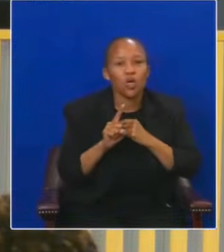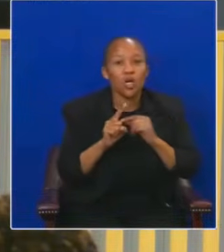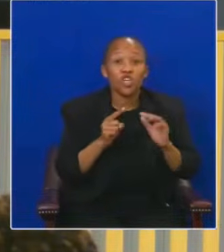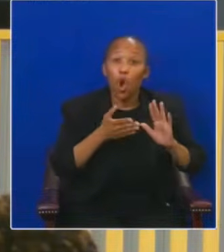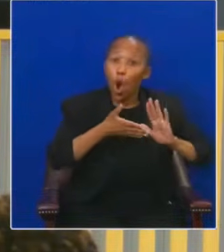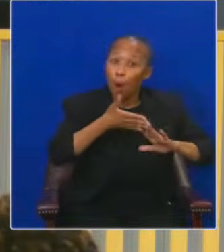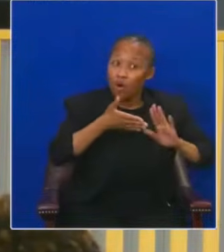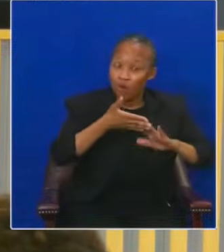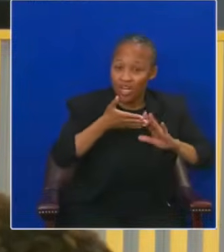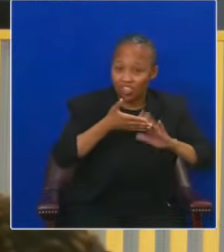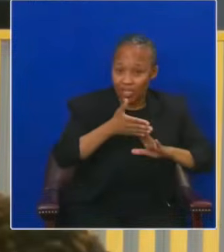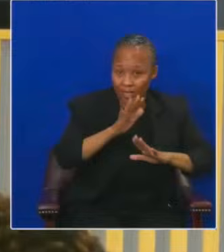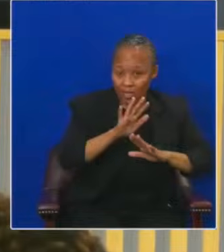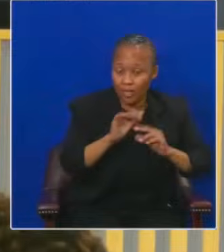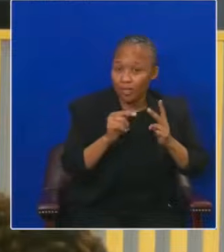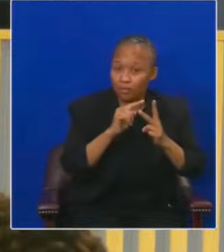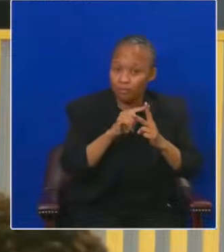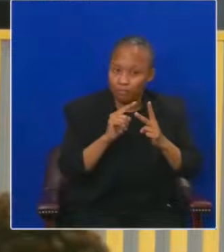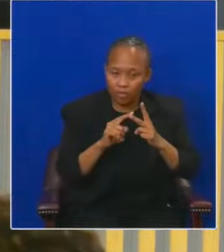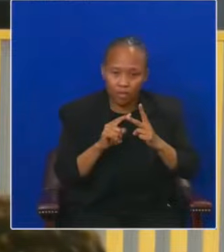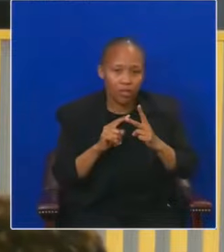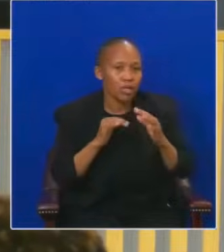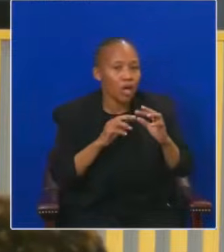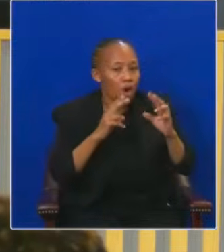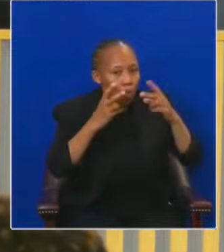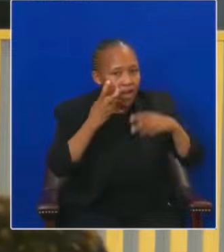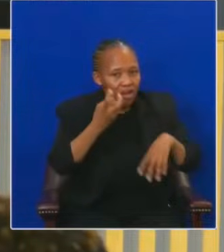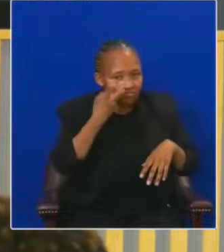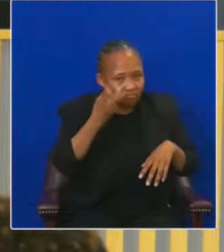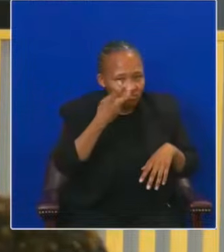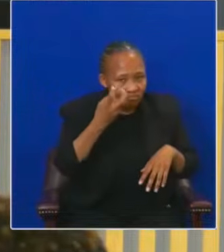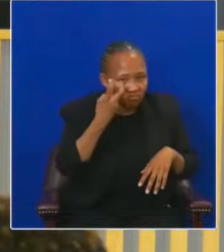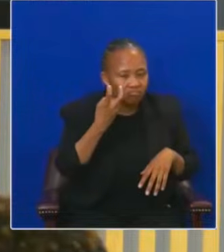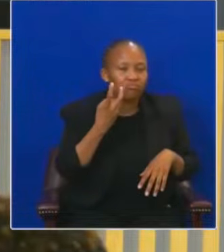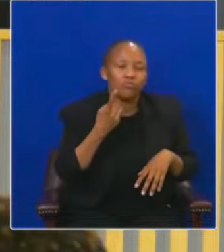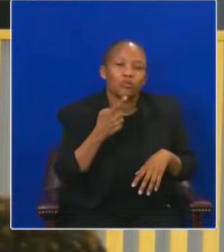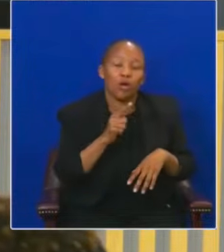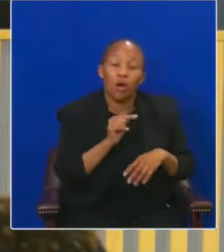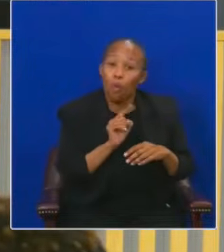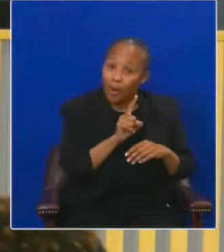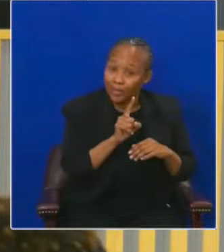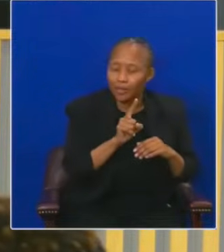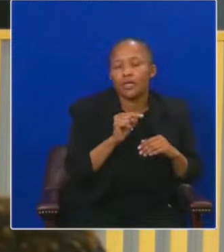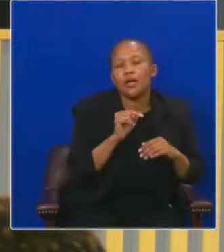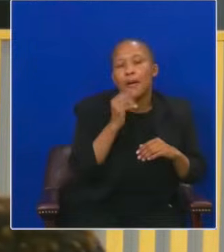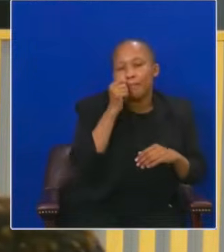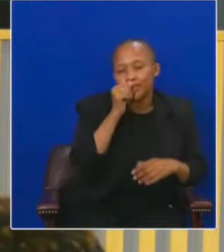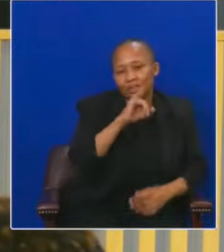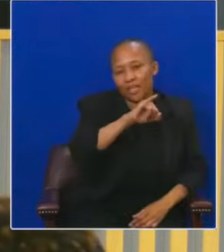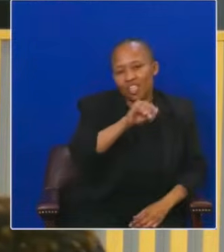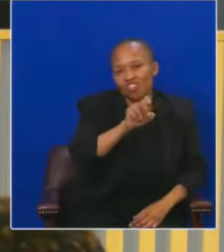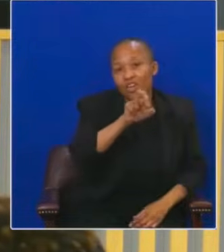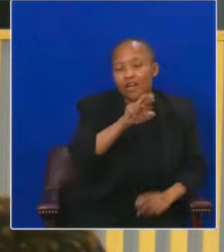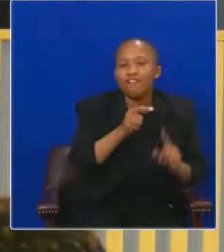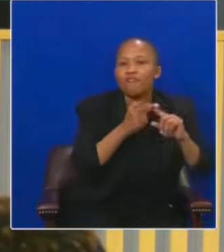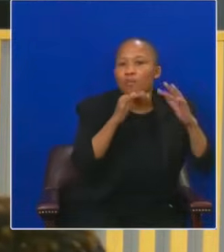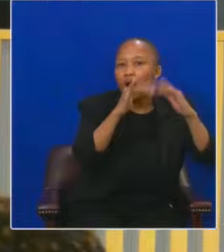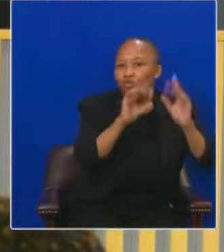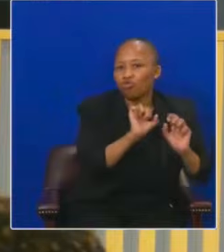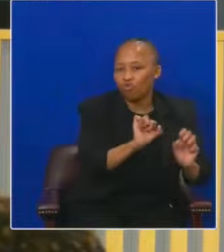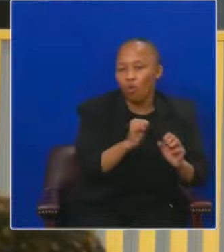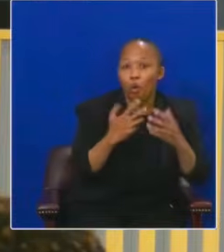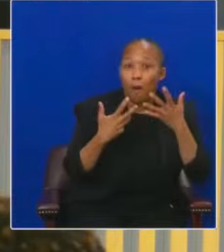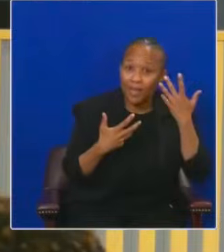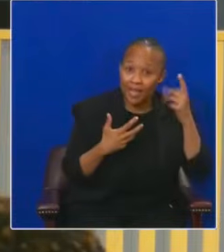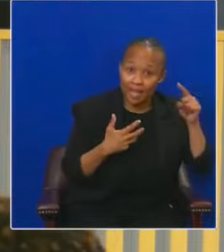the search of Mr. Bushuka at Mr. Matlala's house. Another one,